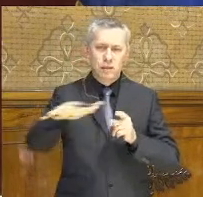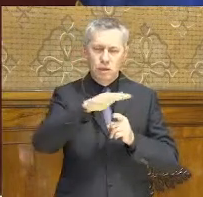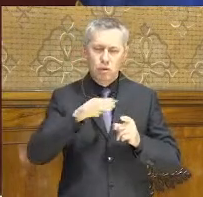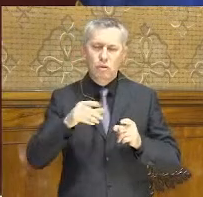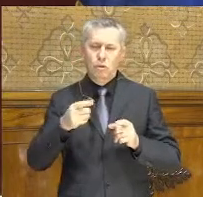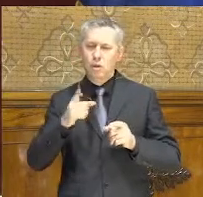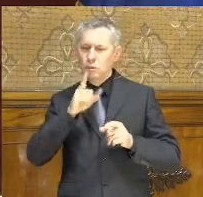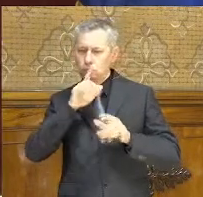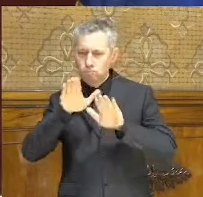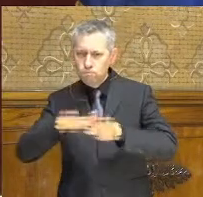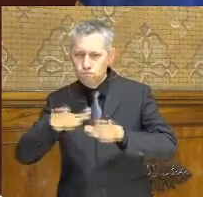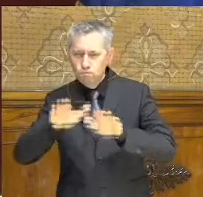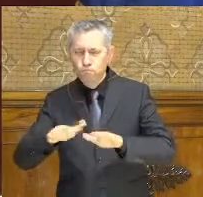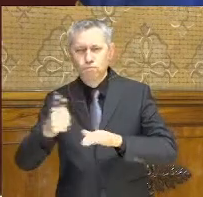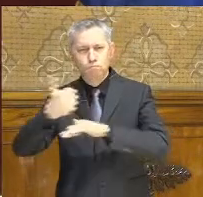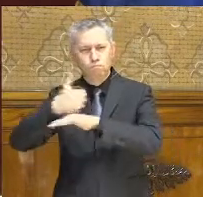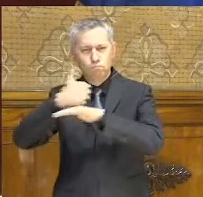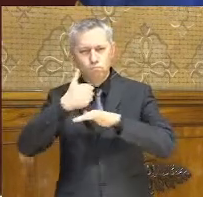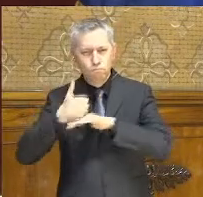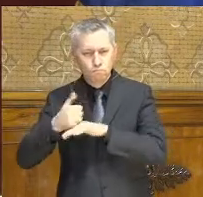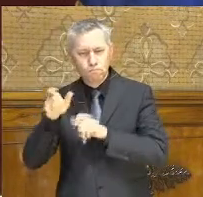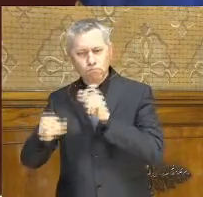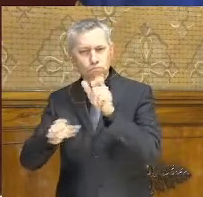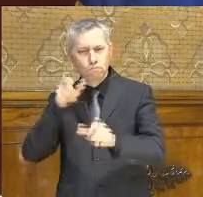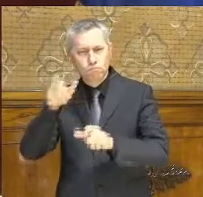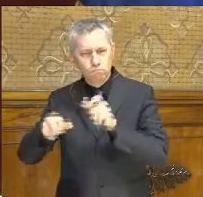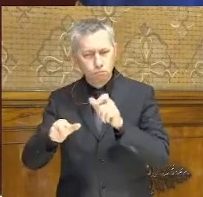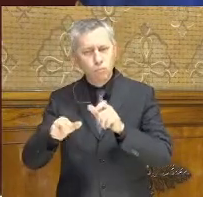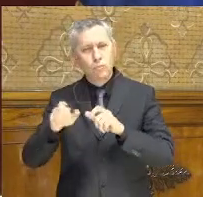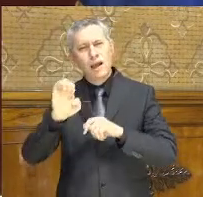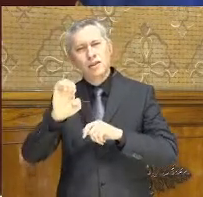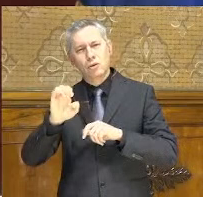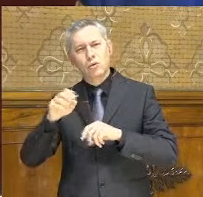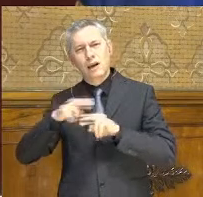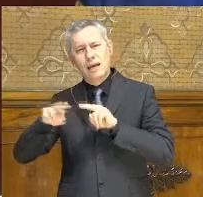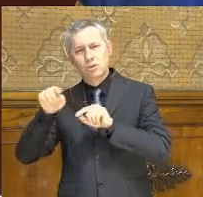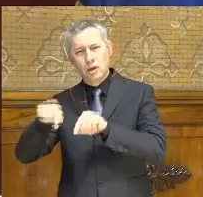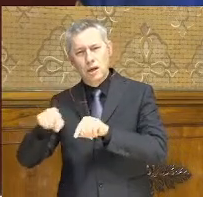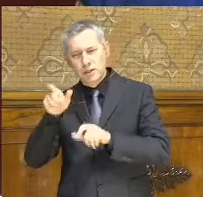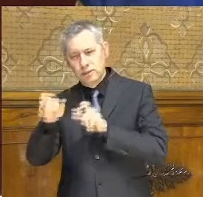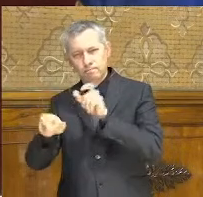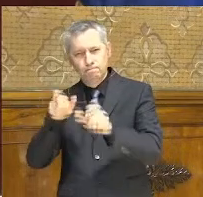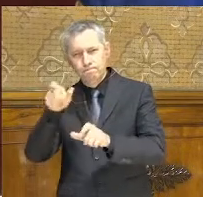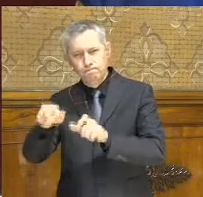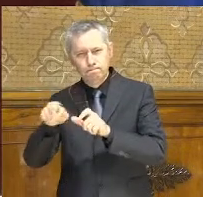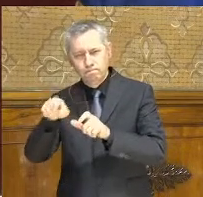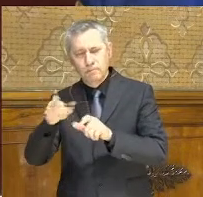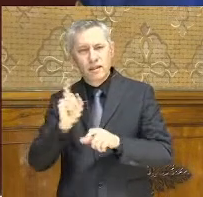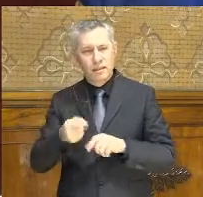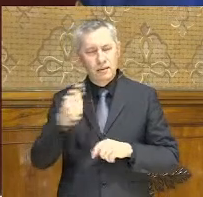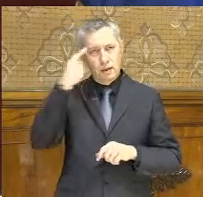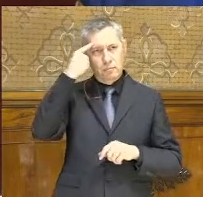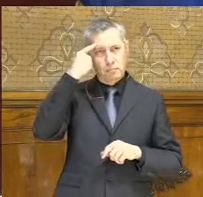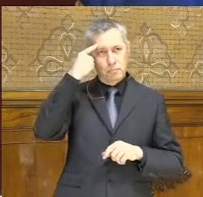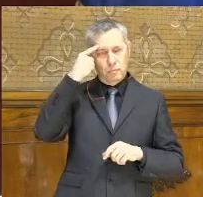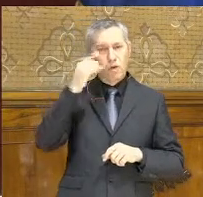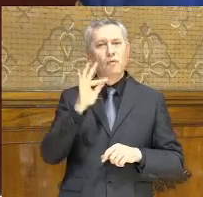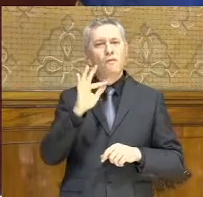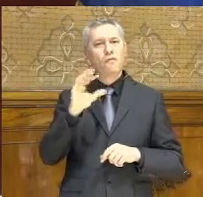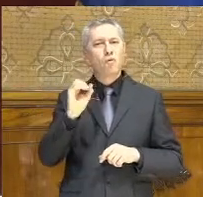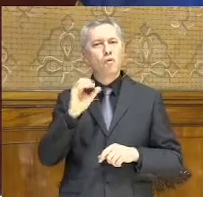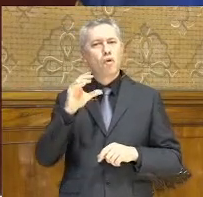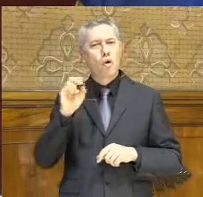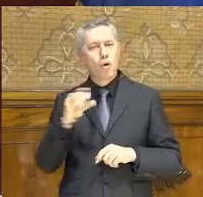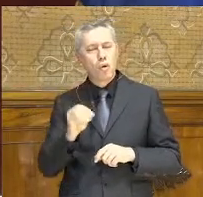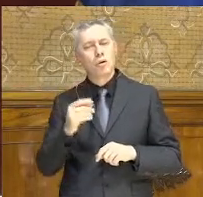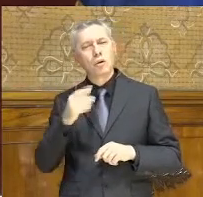worldwide by ethno-nationalist regimes, we have to ask, I believe, the Foucauldian question.